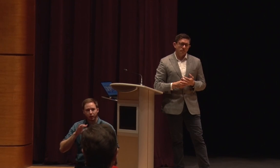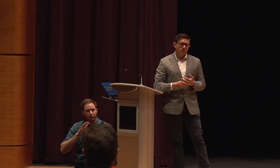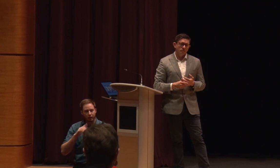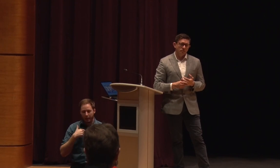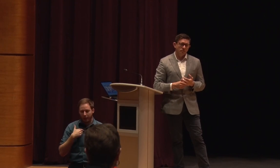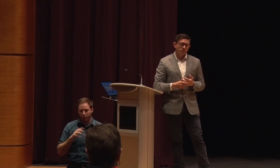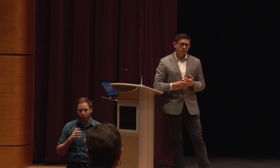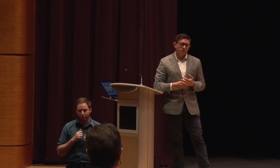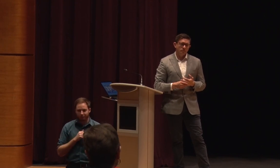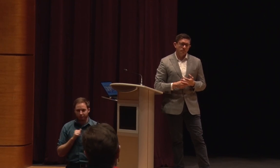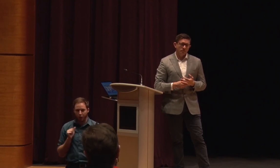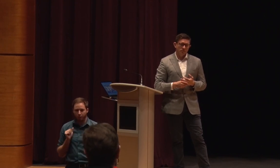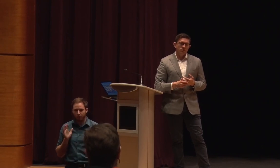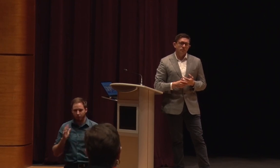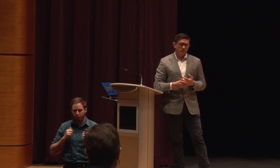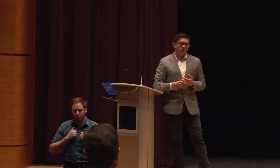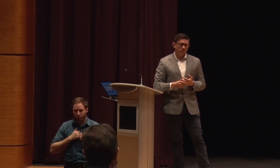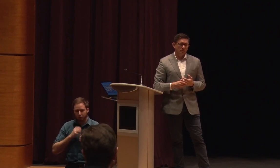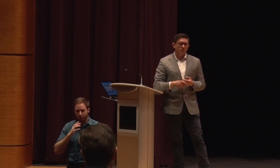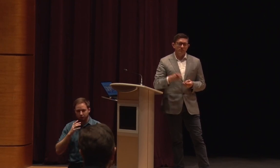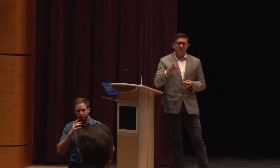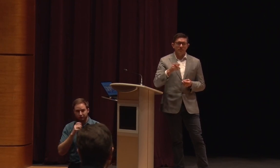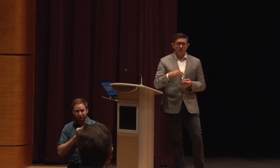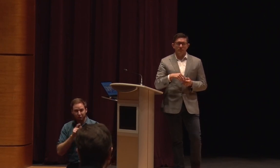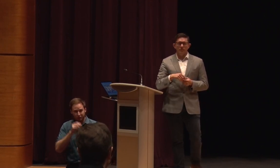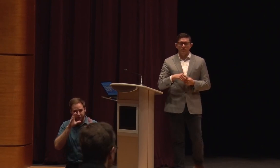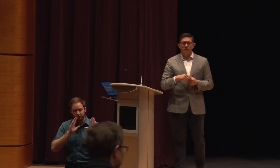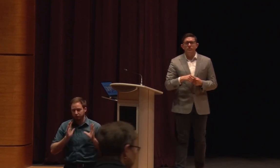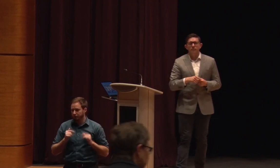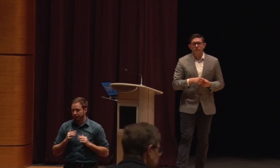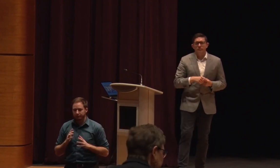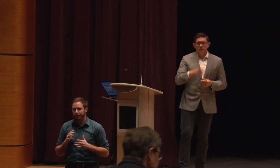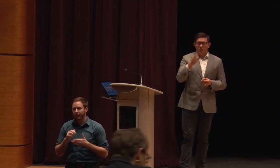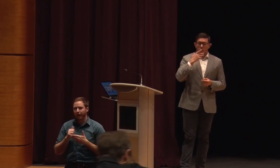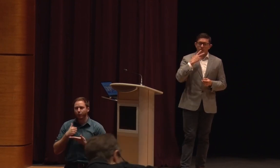be vulnerable to the teacher even.